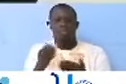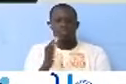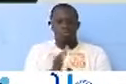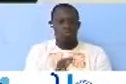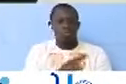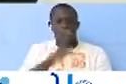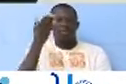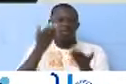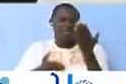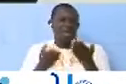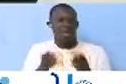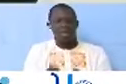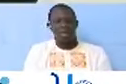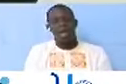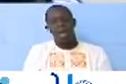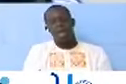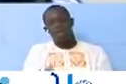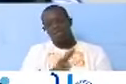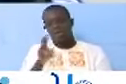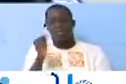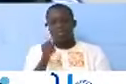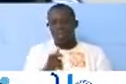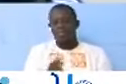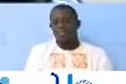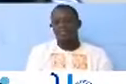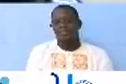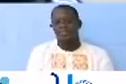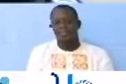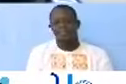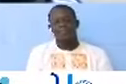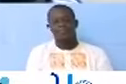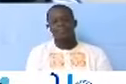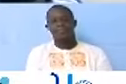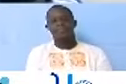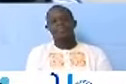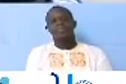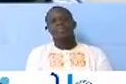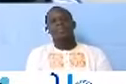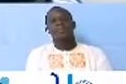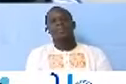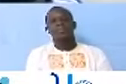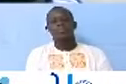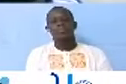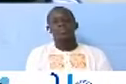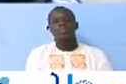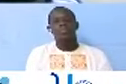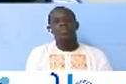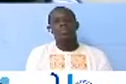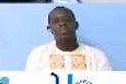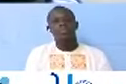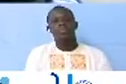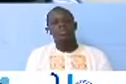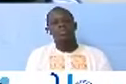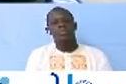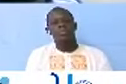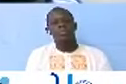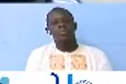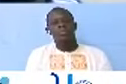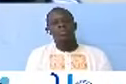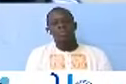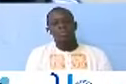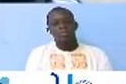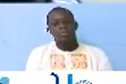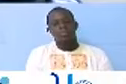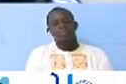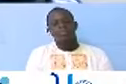of not paying. Well, family, sila ya fo jango bari kwenye nyala bong ko yeme ye infanyela ko ye jamela ninzo tale ya ta ya wafi